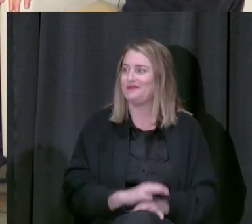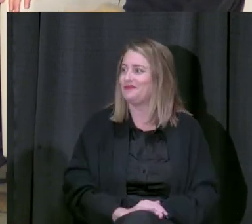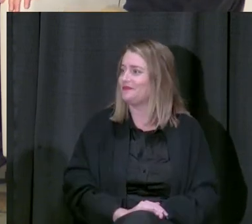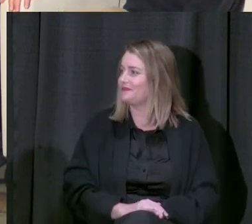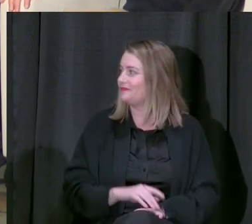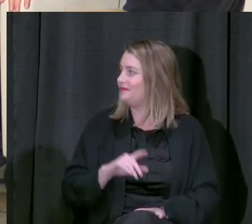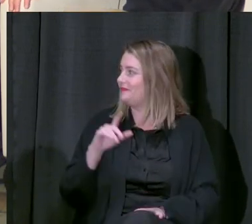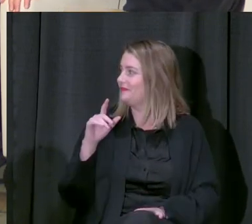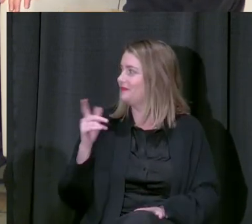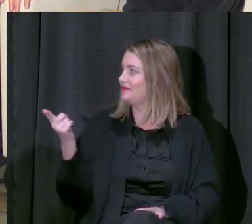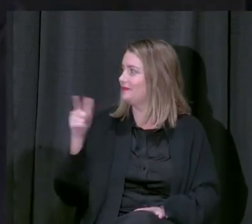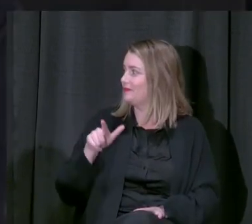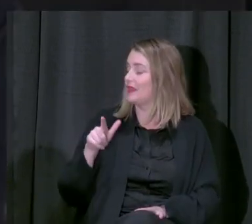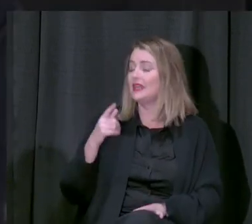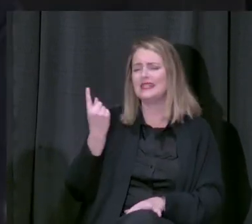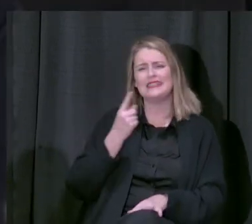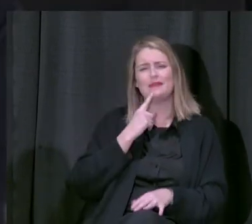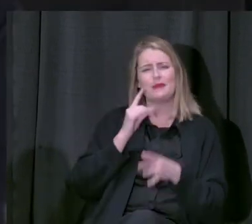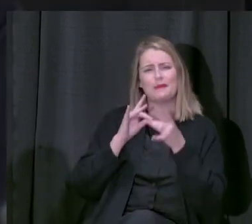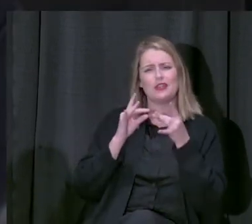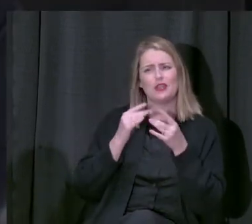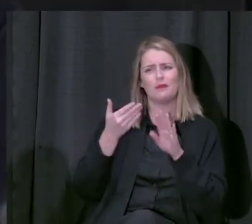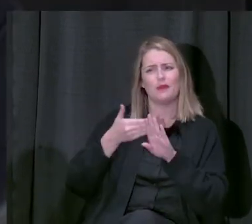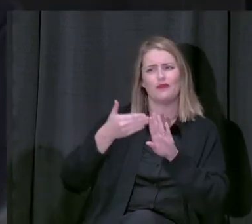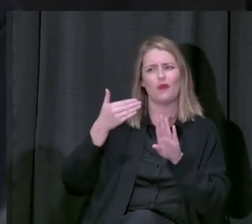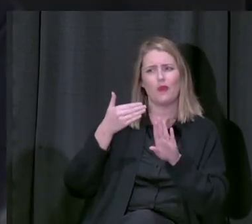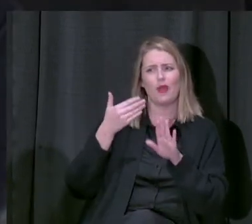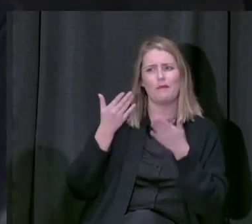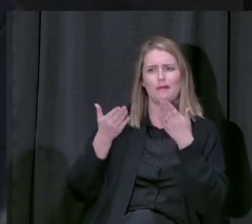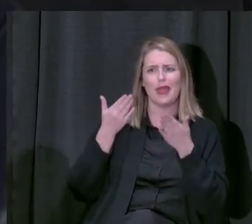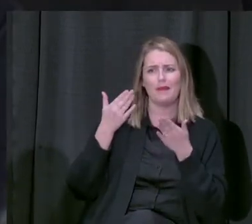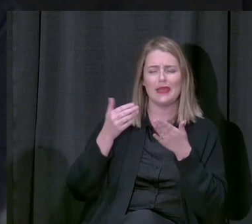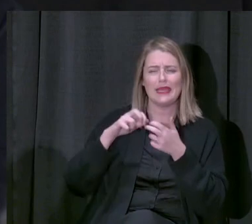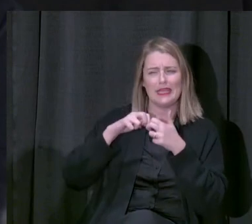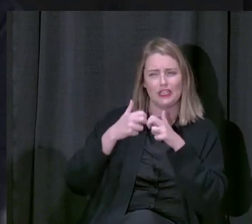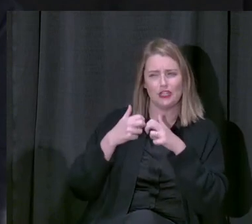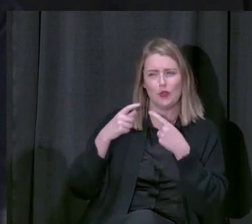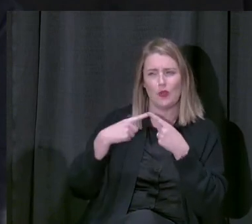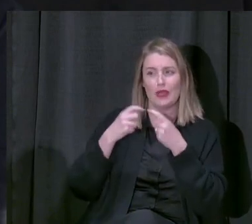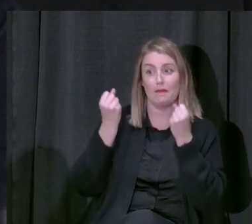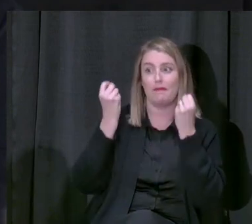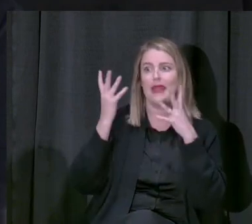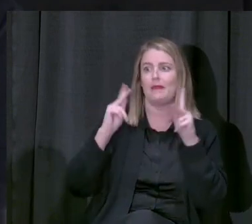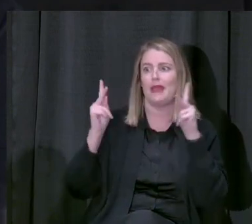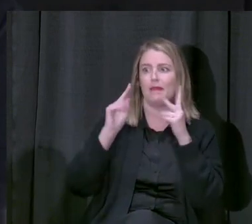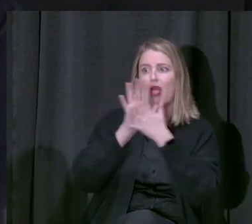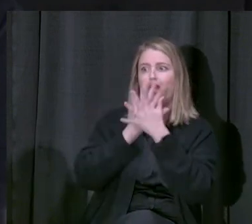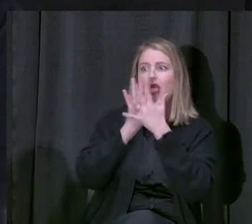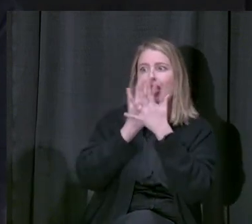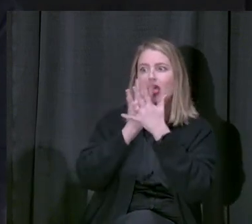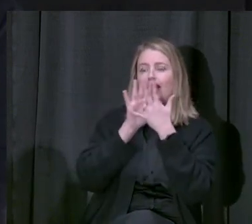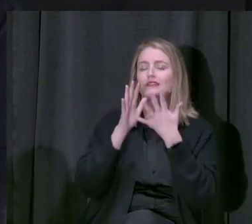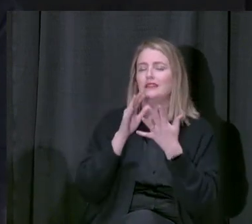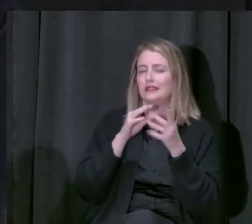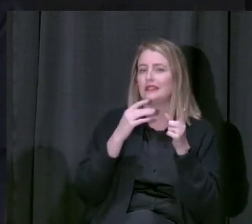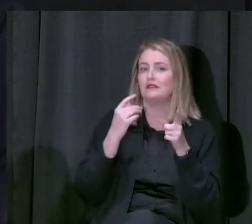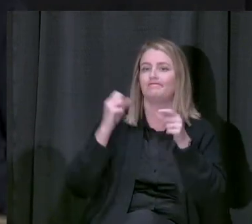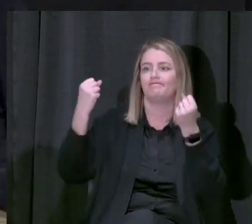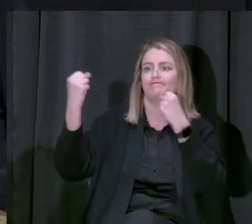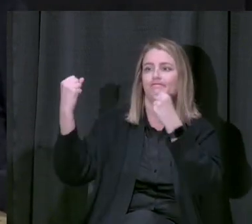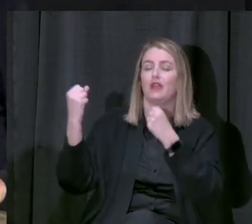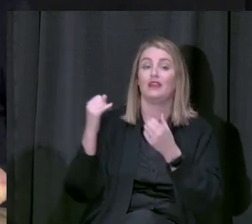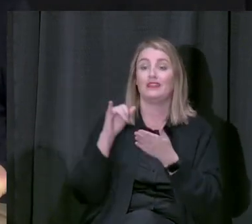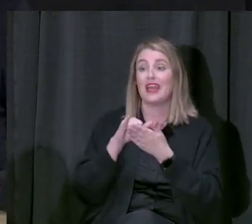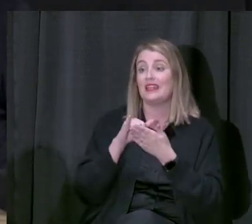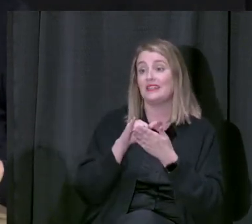know, somebody mentioned earlier that maybe there's an issue when there's a lot of people around. And that's not